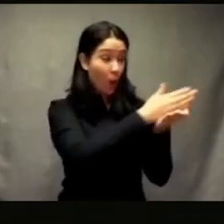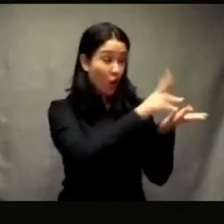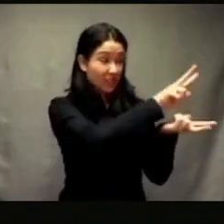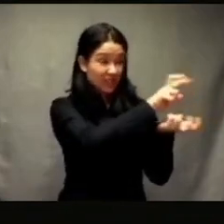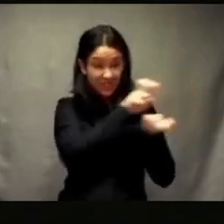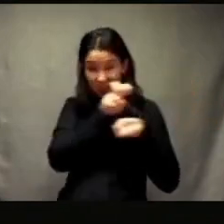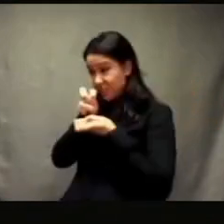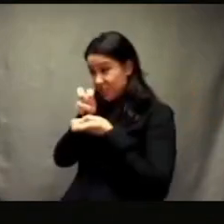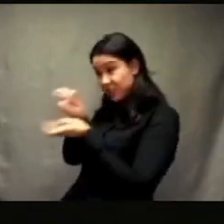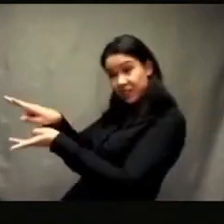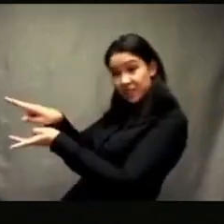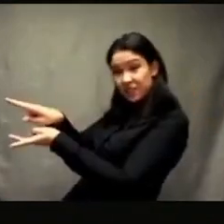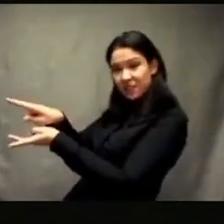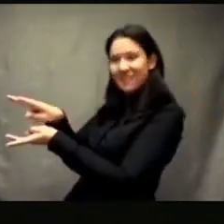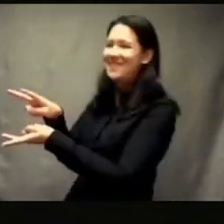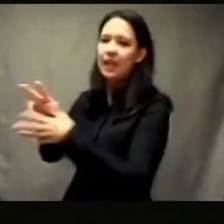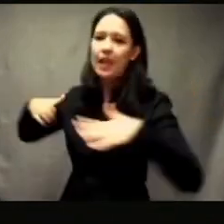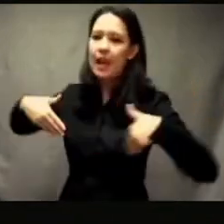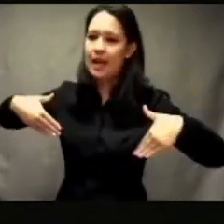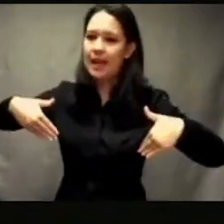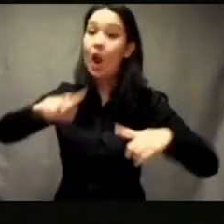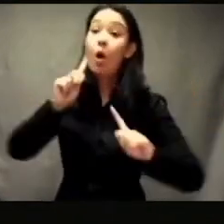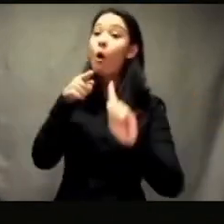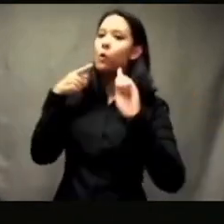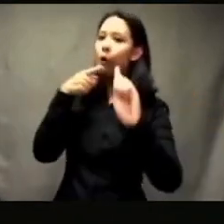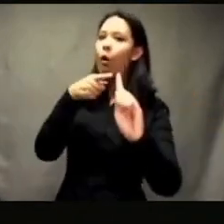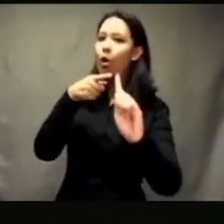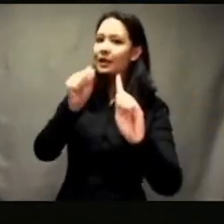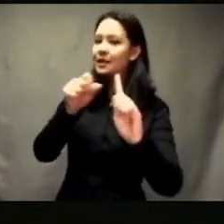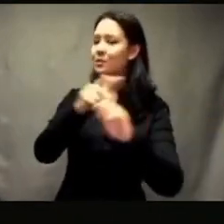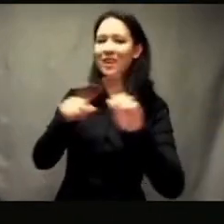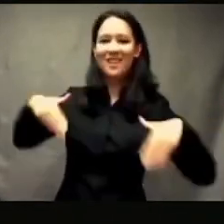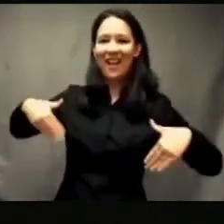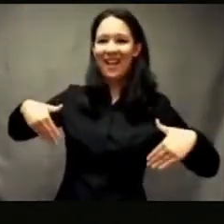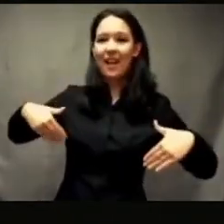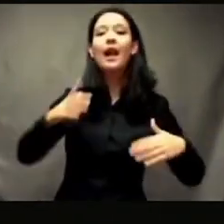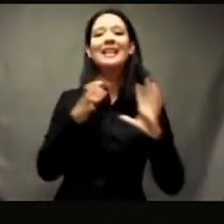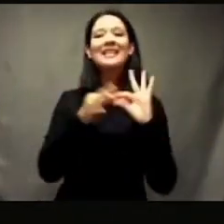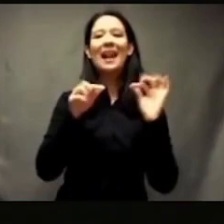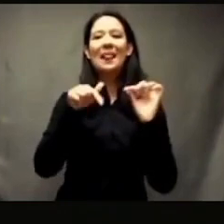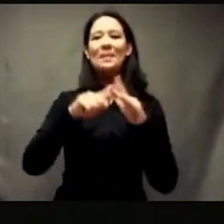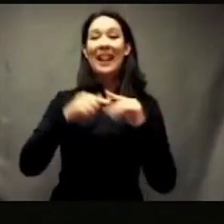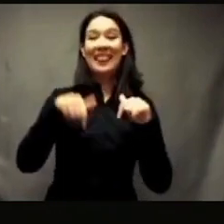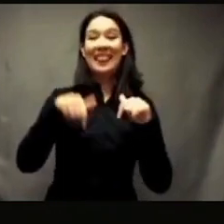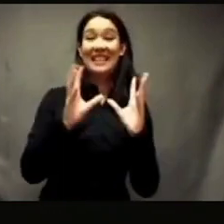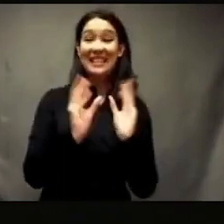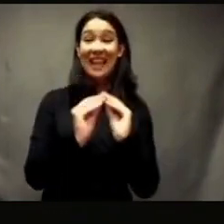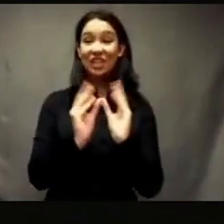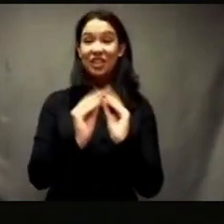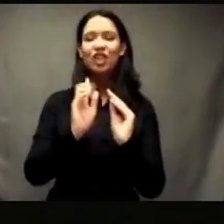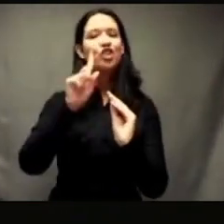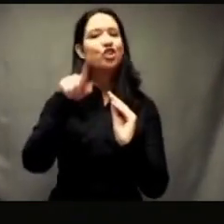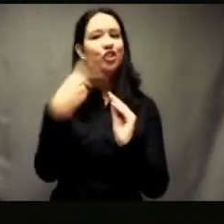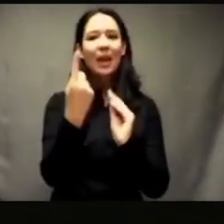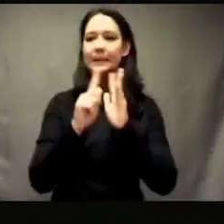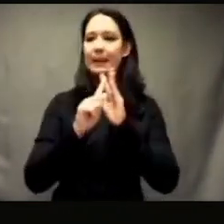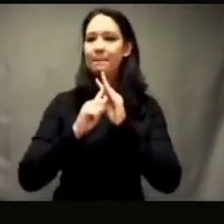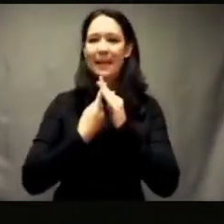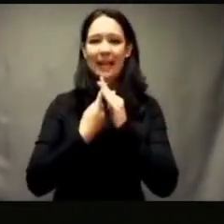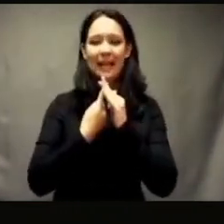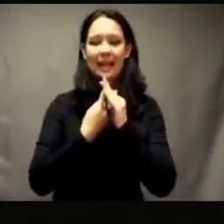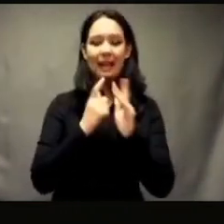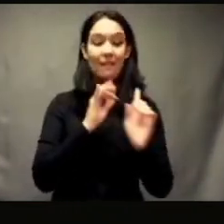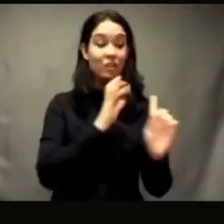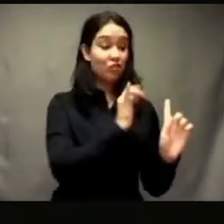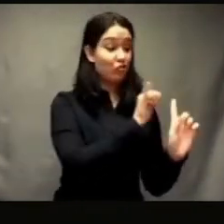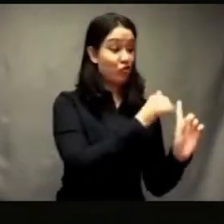Not yet. That's a goal though. So this, as I said at the beginning, this session is just the beginning of the